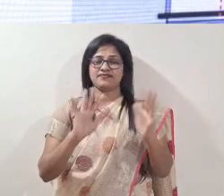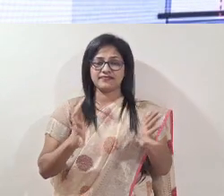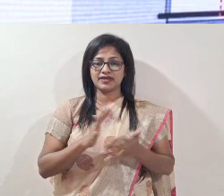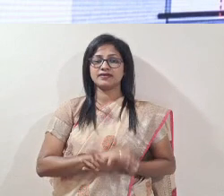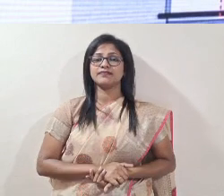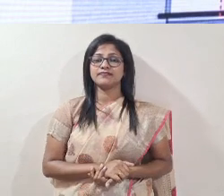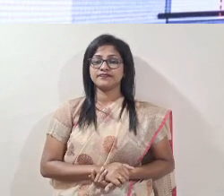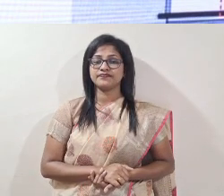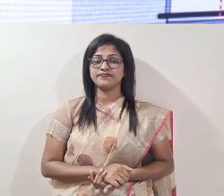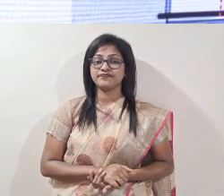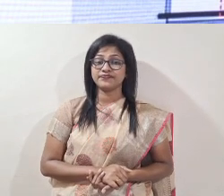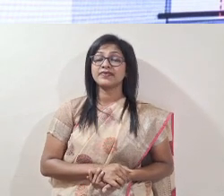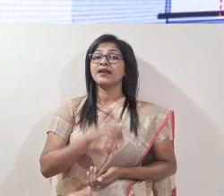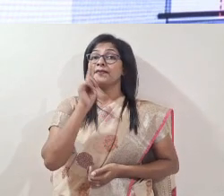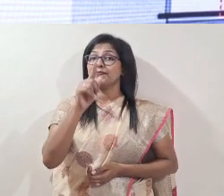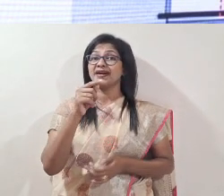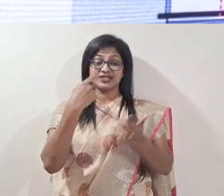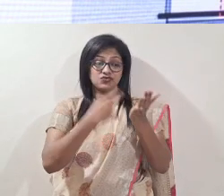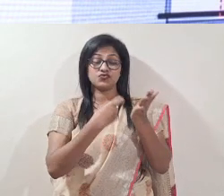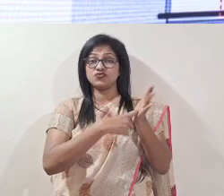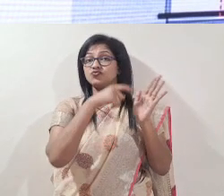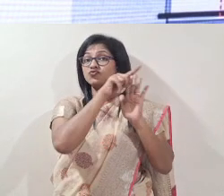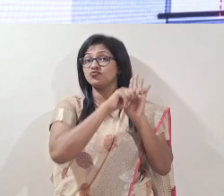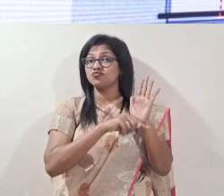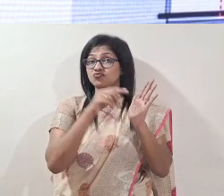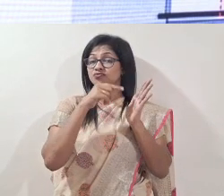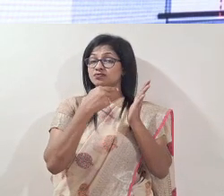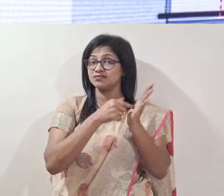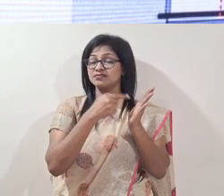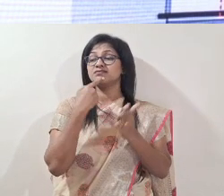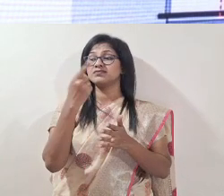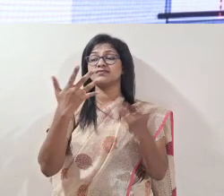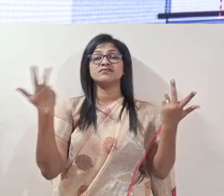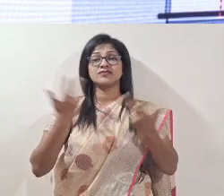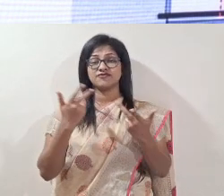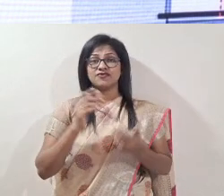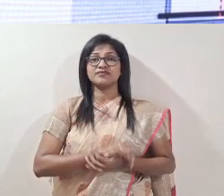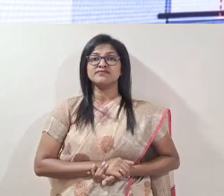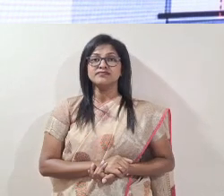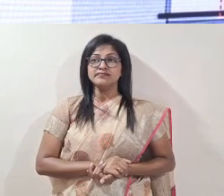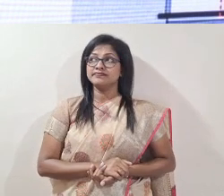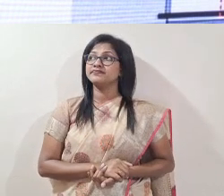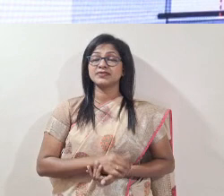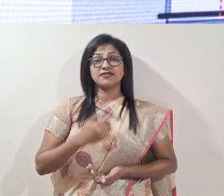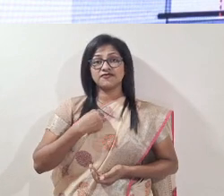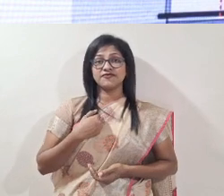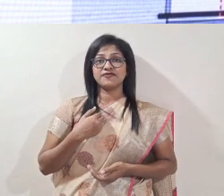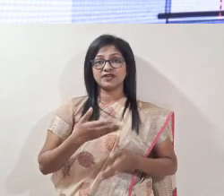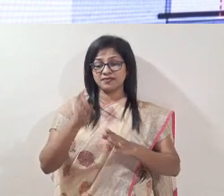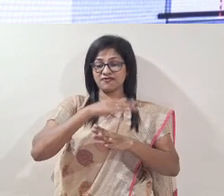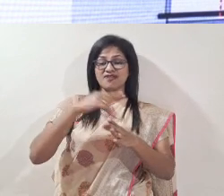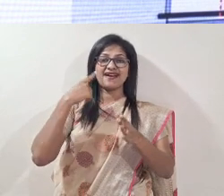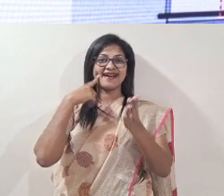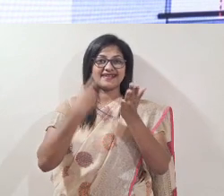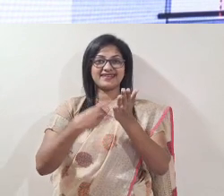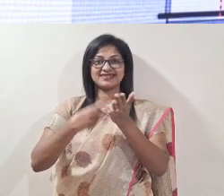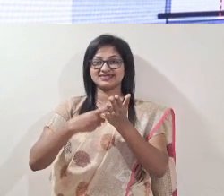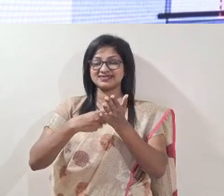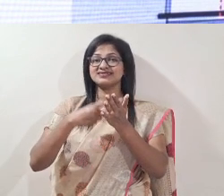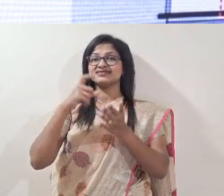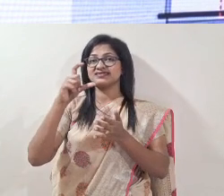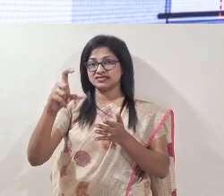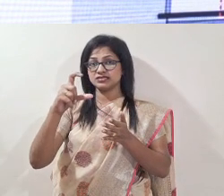this. But what do the codes say? So we refer to two main IRC codes